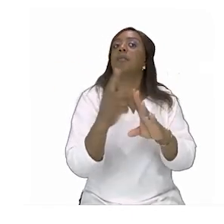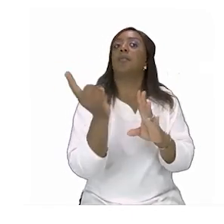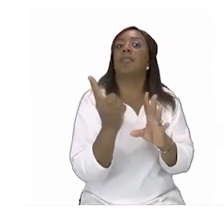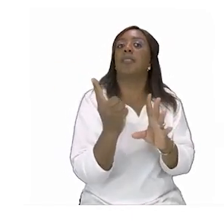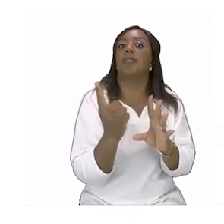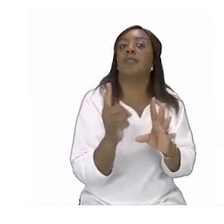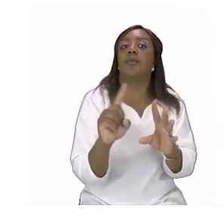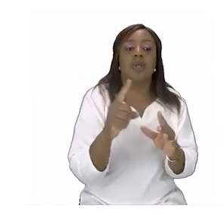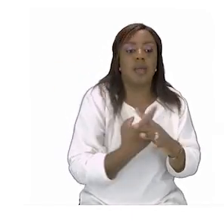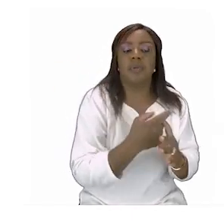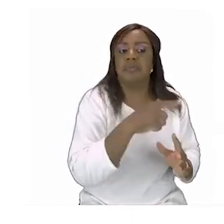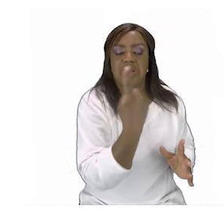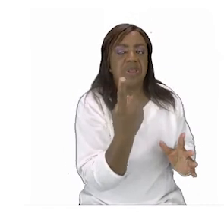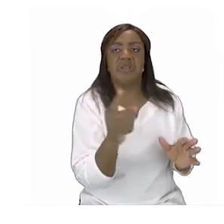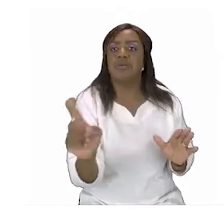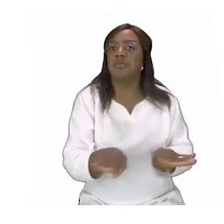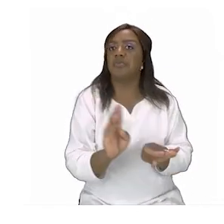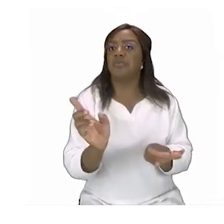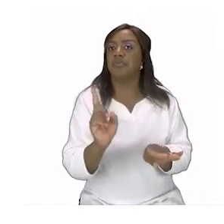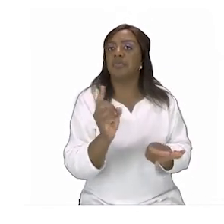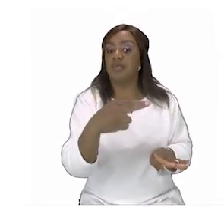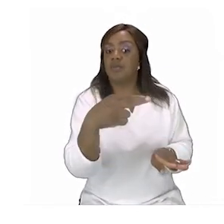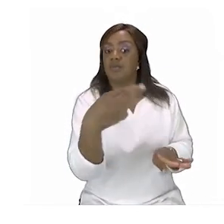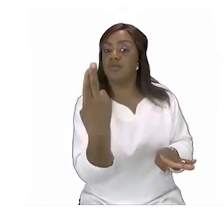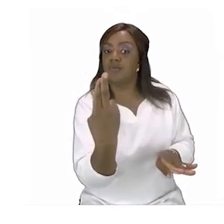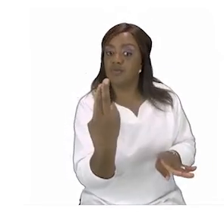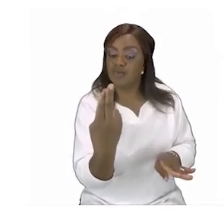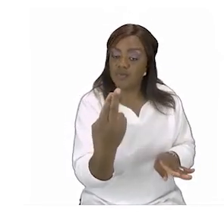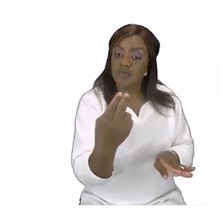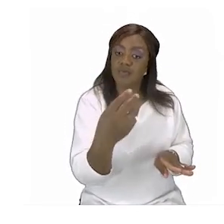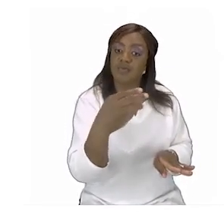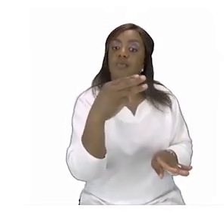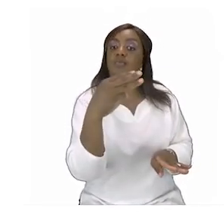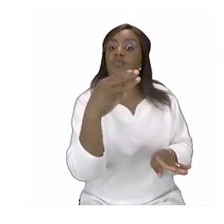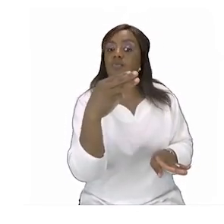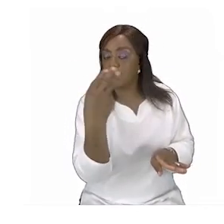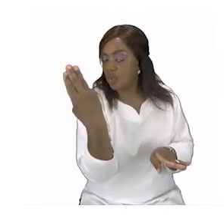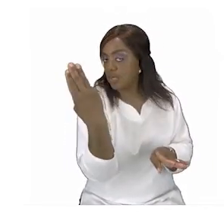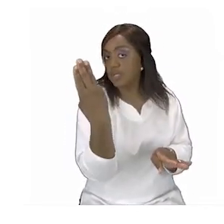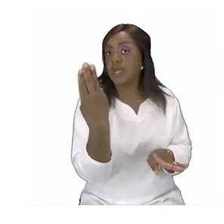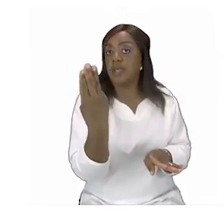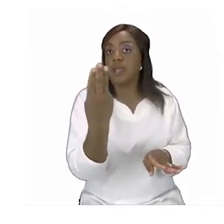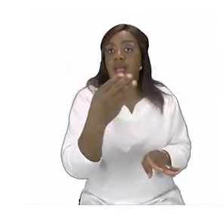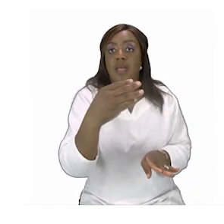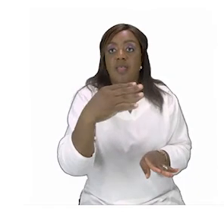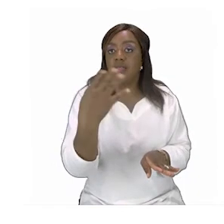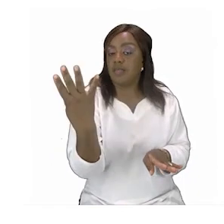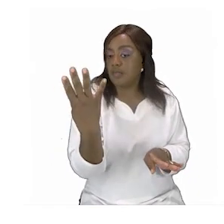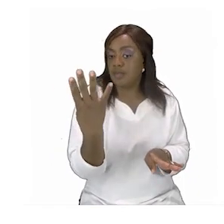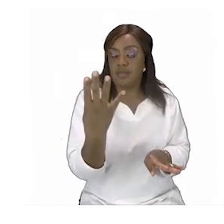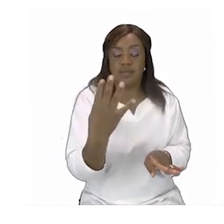days. We have Sunday, Monday, Tuesday, Wednesday,